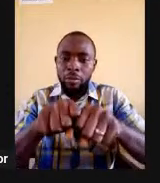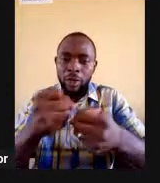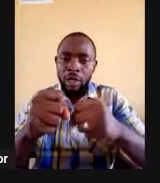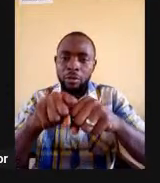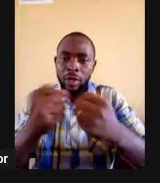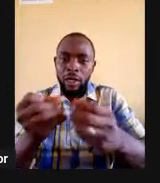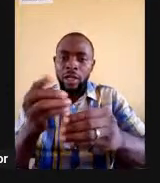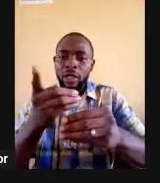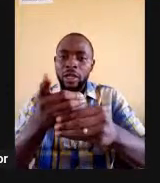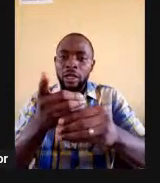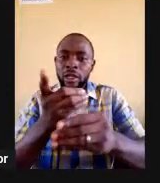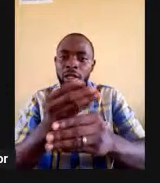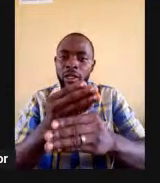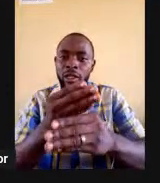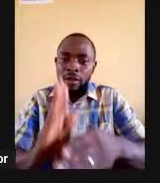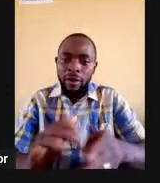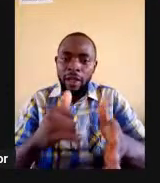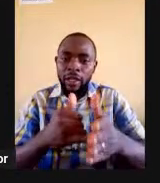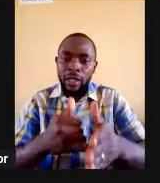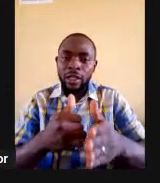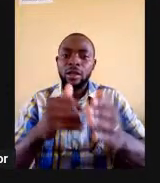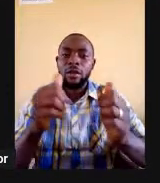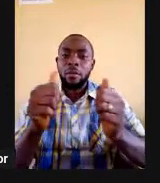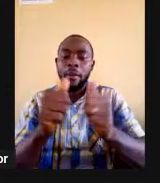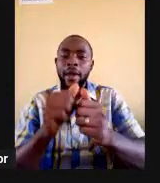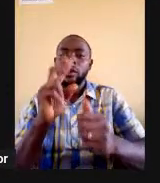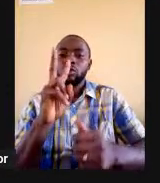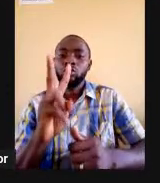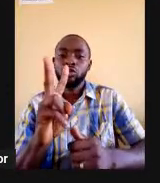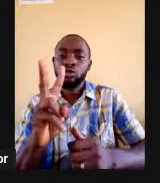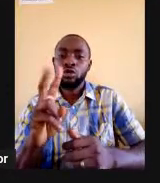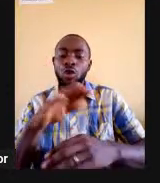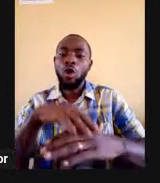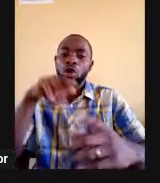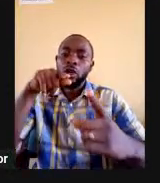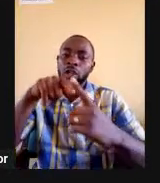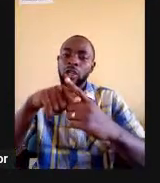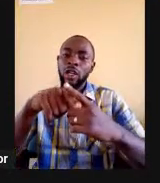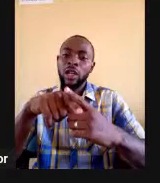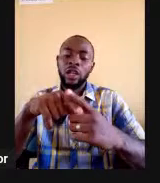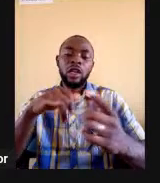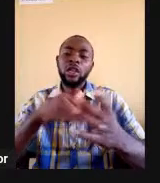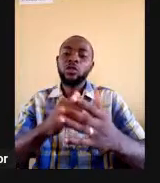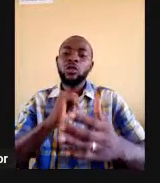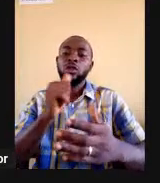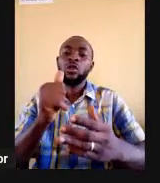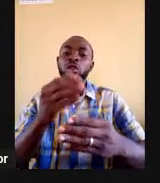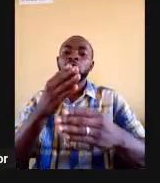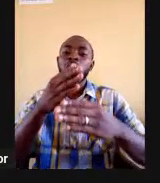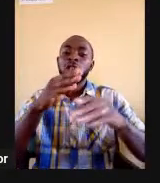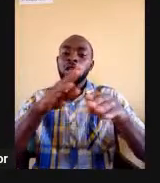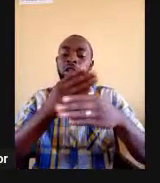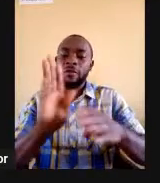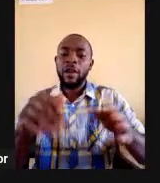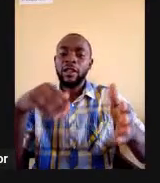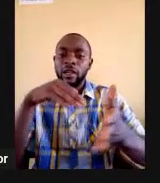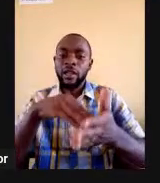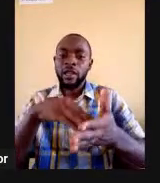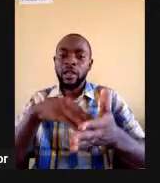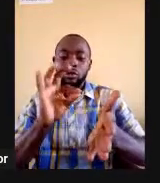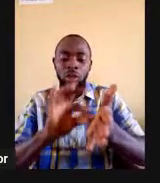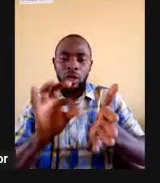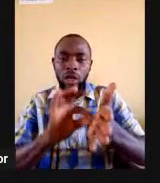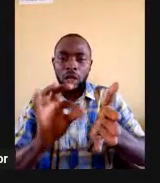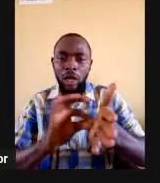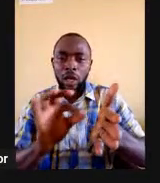2 until you get to where you can no longer divide again. Is that okay? Then you count them, then you pick the remainders